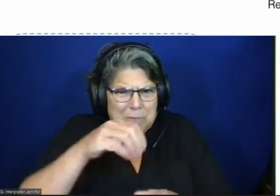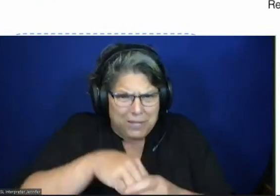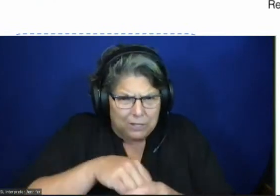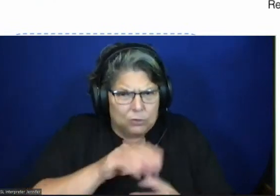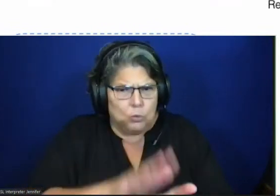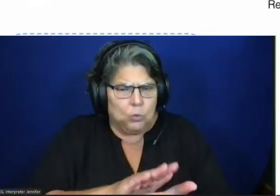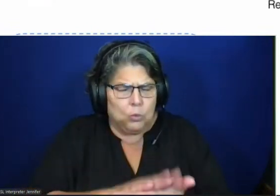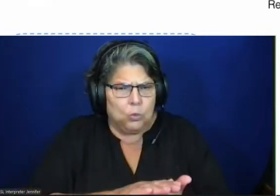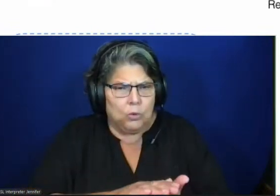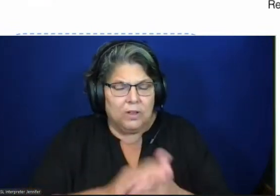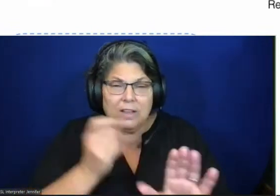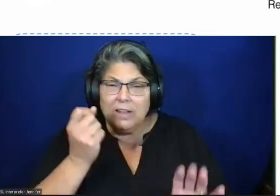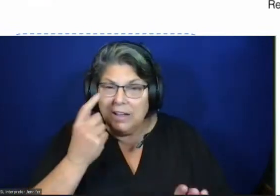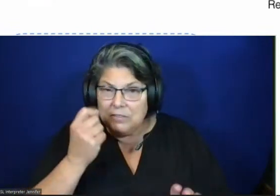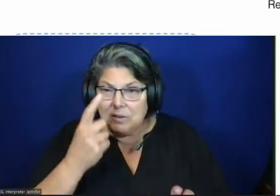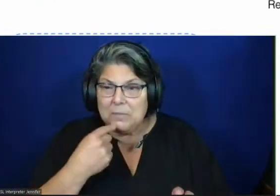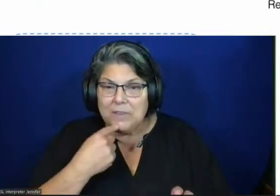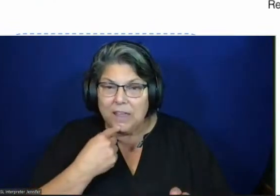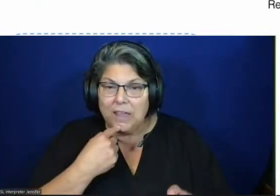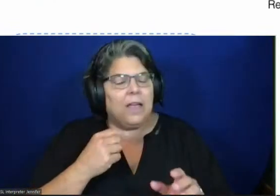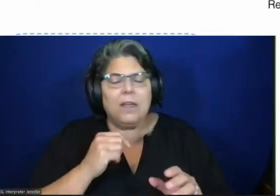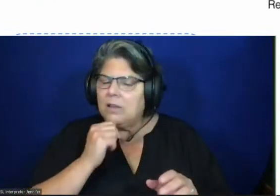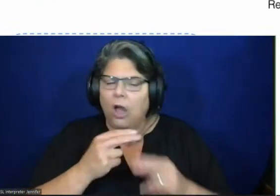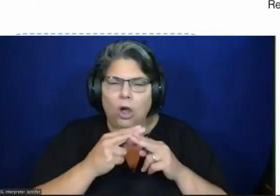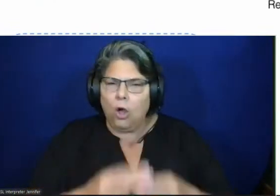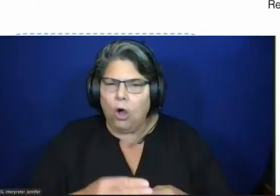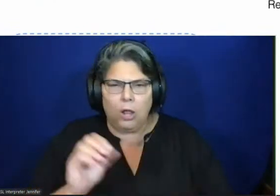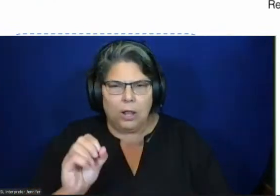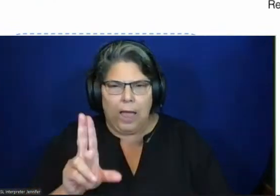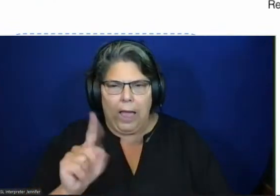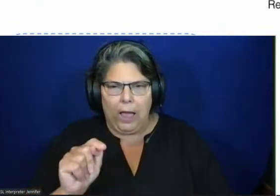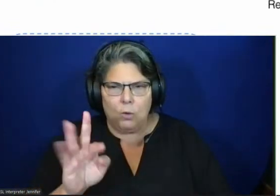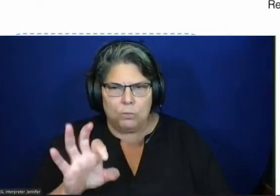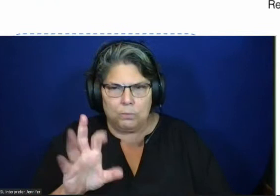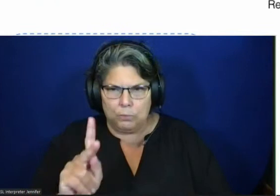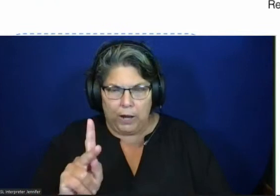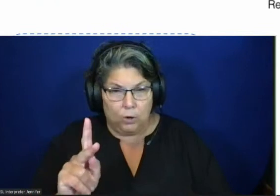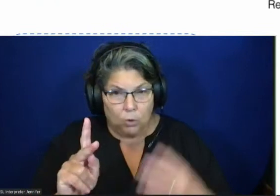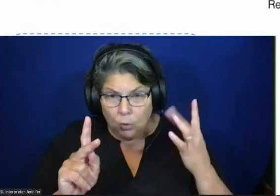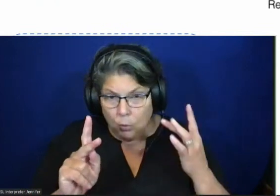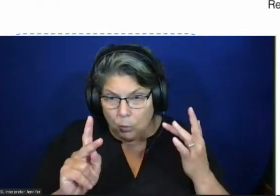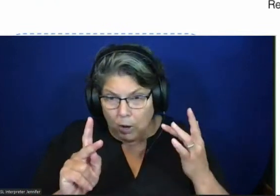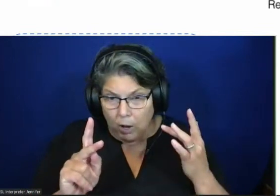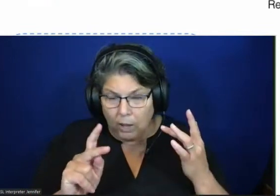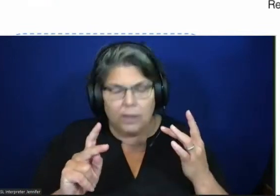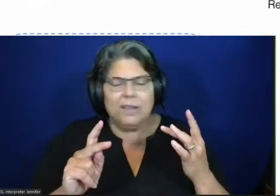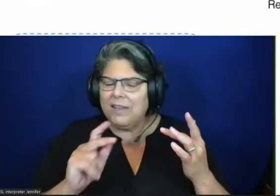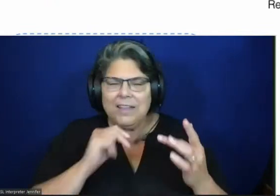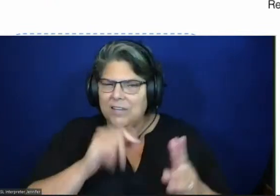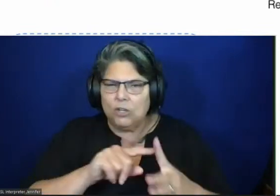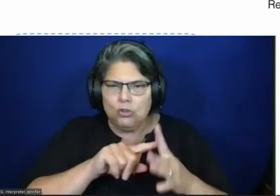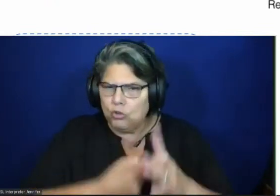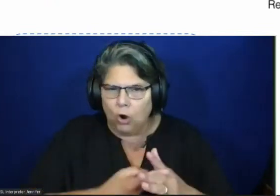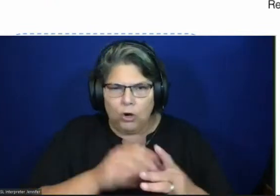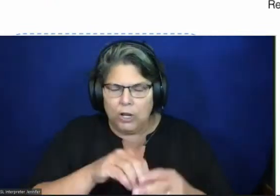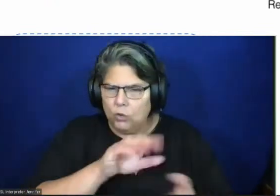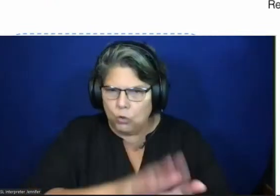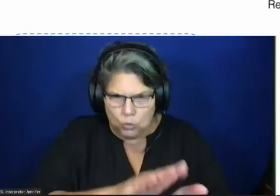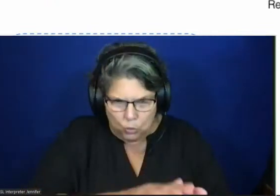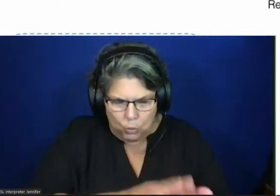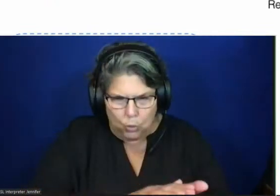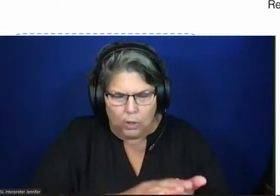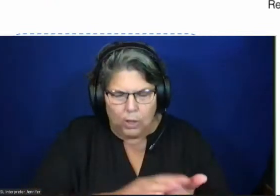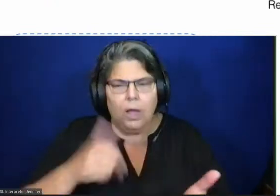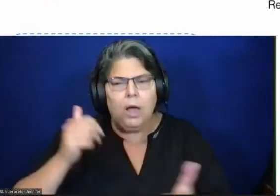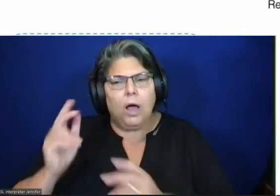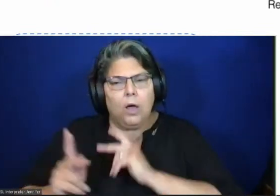because I'm saying none of these are outbreaks, all of these cases were felt to be brought in from home or other parties